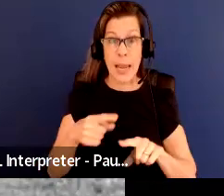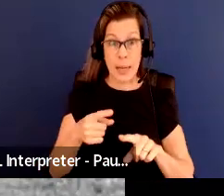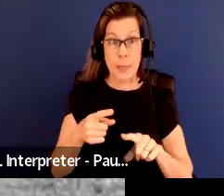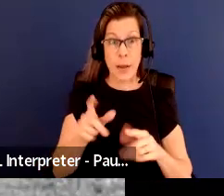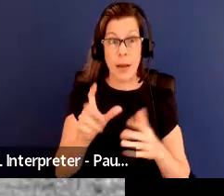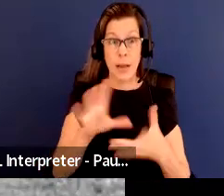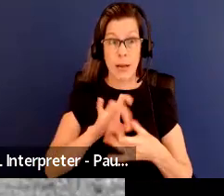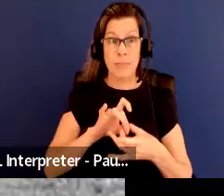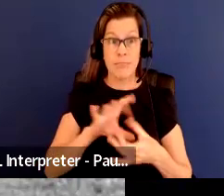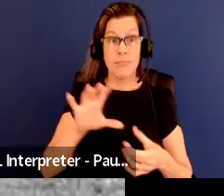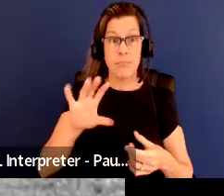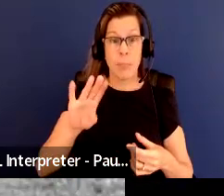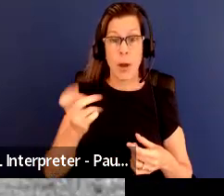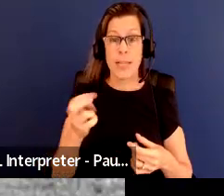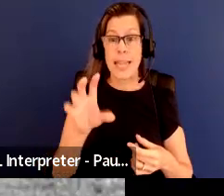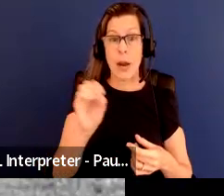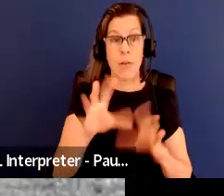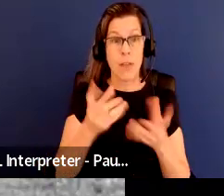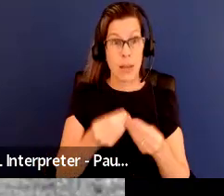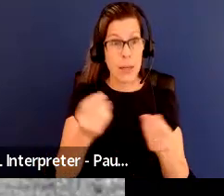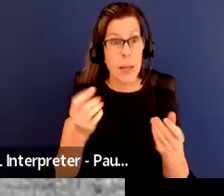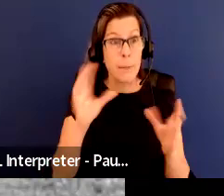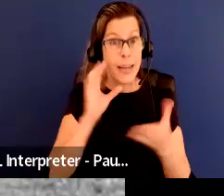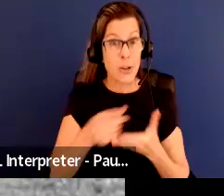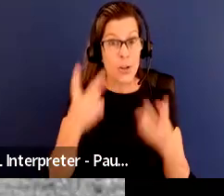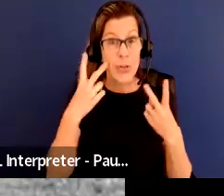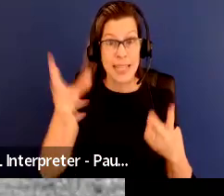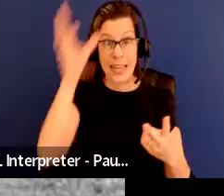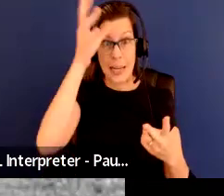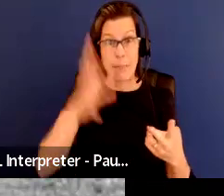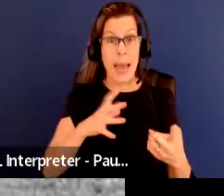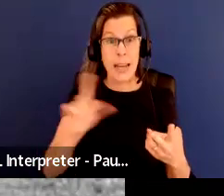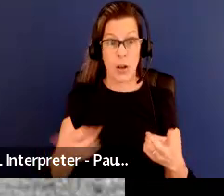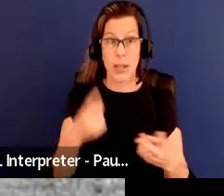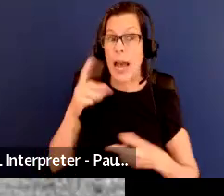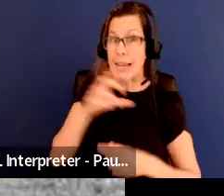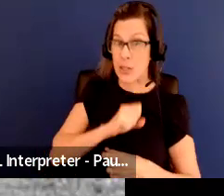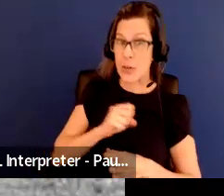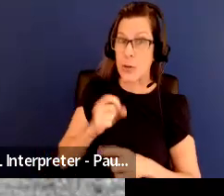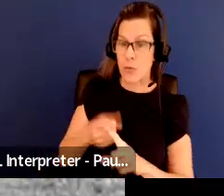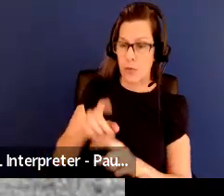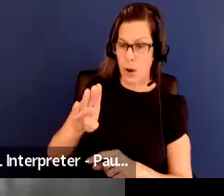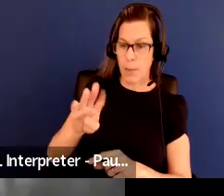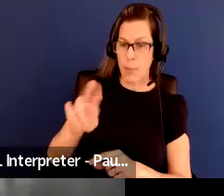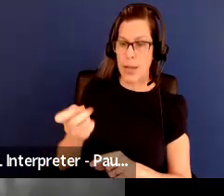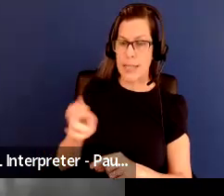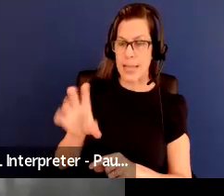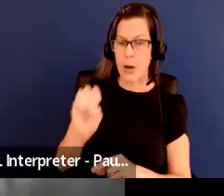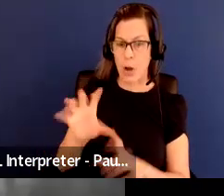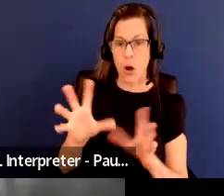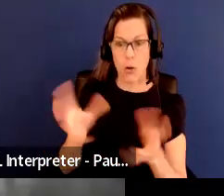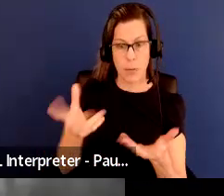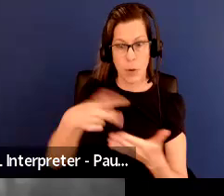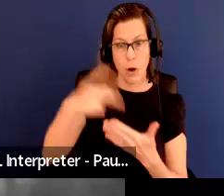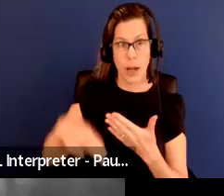program. A lot of the pictures where you see men only, I'm assuming that they're from the Bracero program. But then we also have